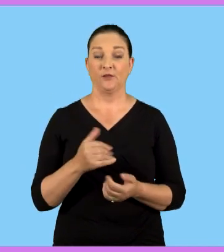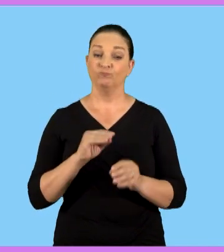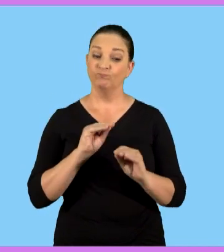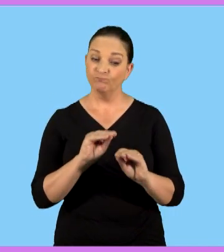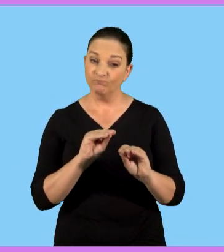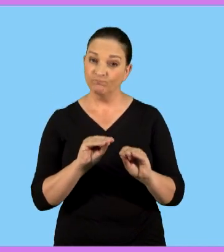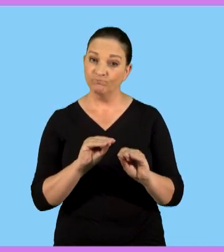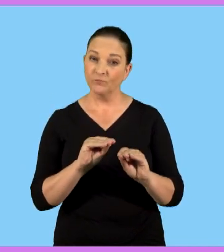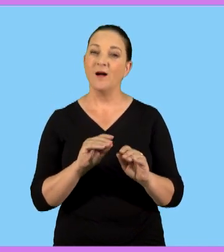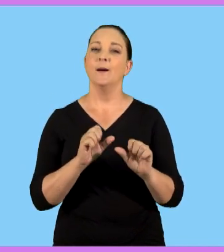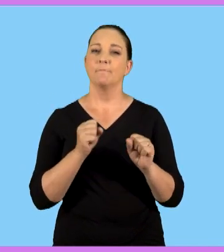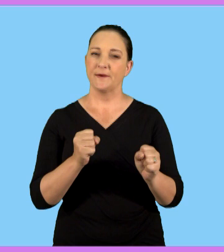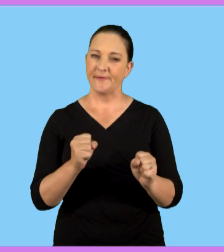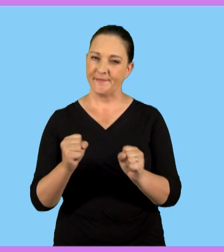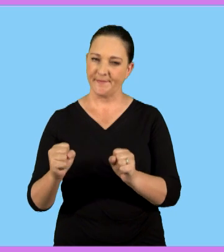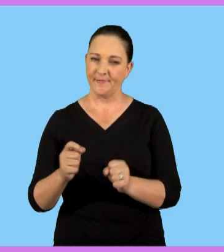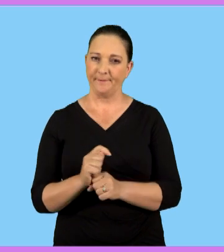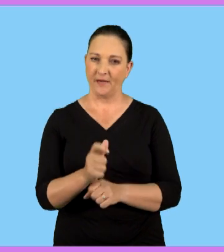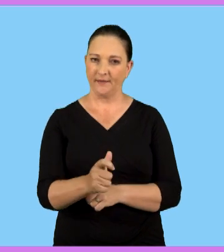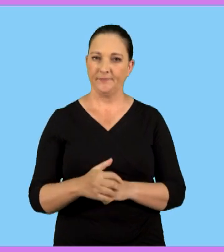Tuition, fixed.